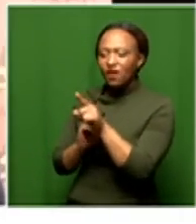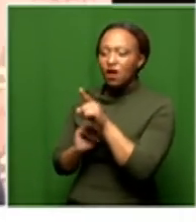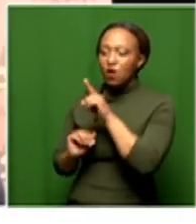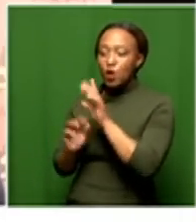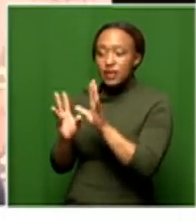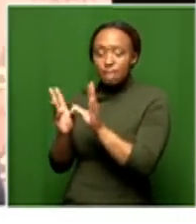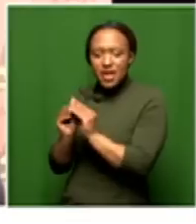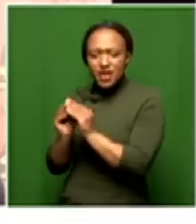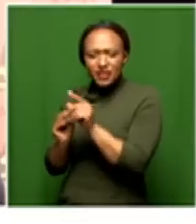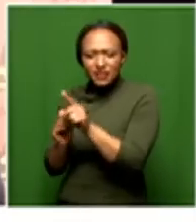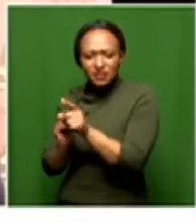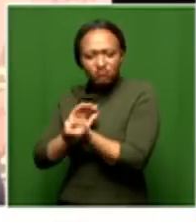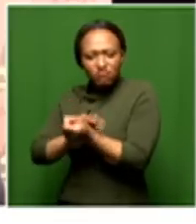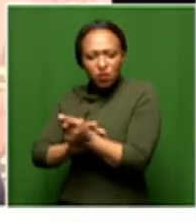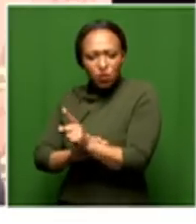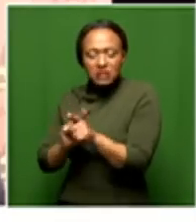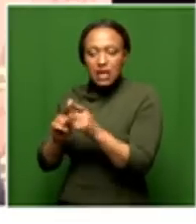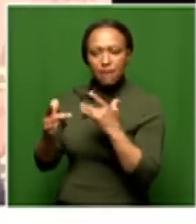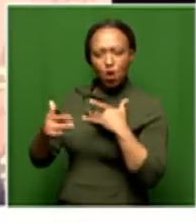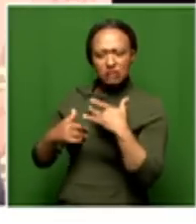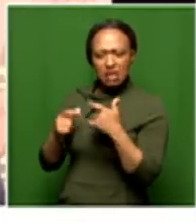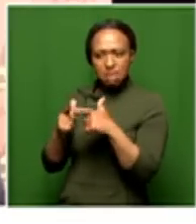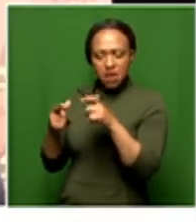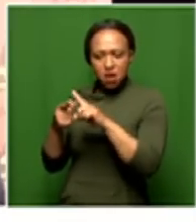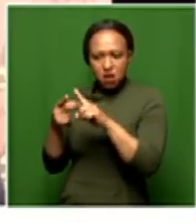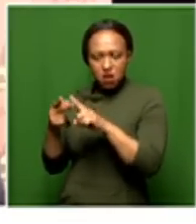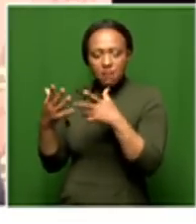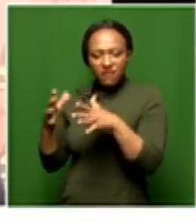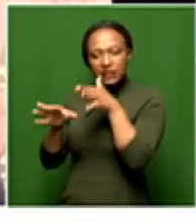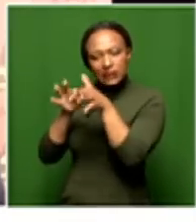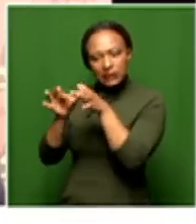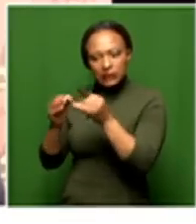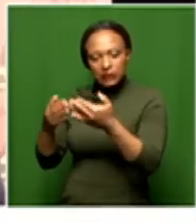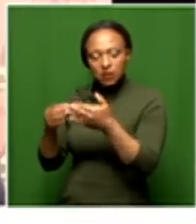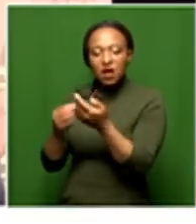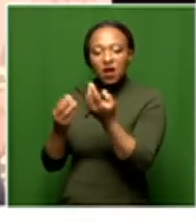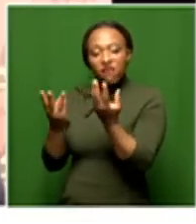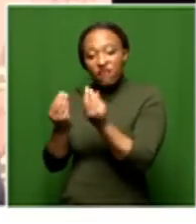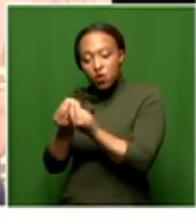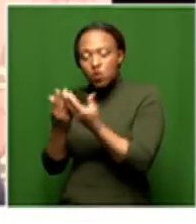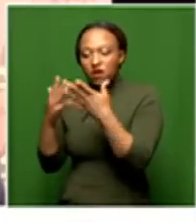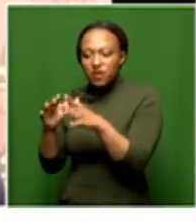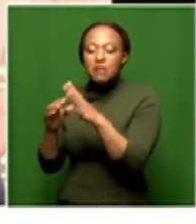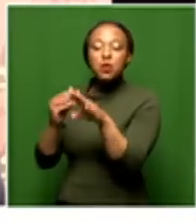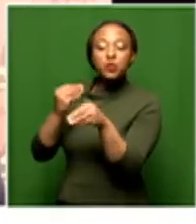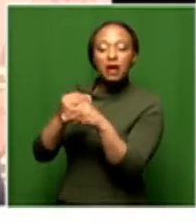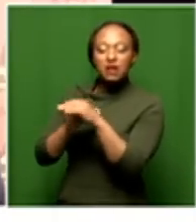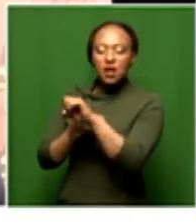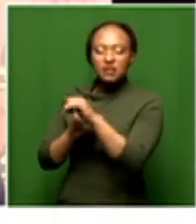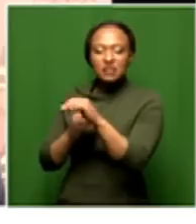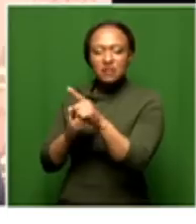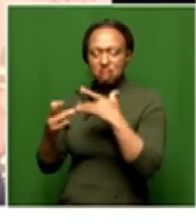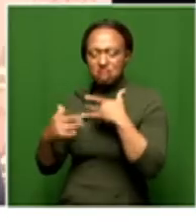the meeting and, of course, what the major concerns, I think I've touched on a few of them. Perhaps you want to add to that of what the SACP